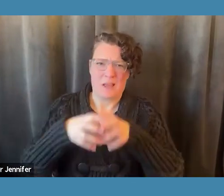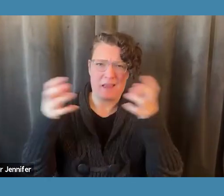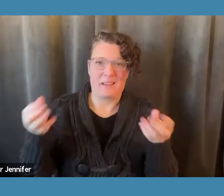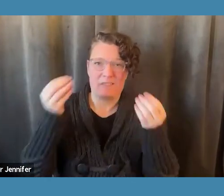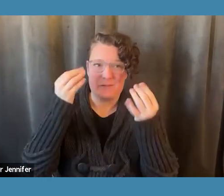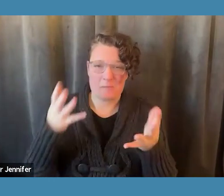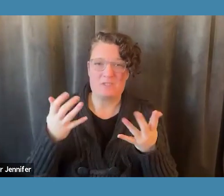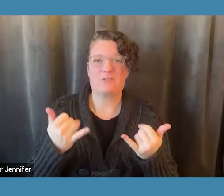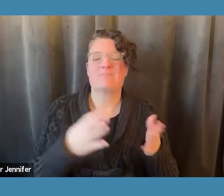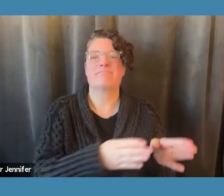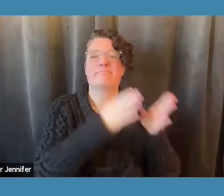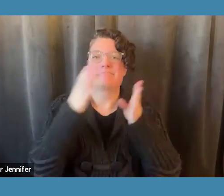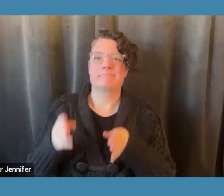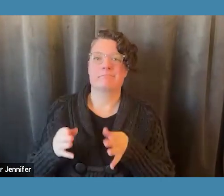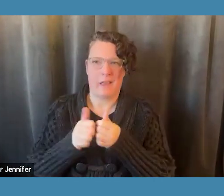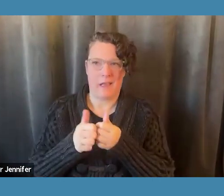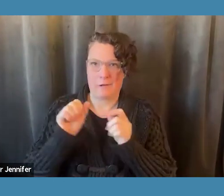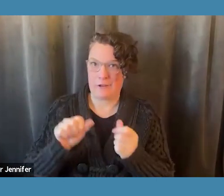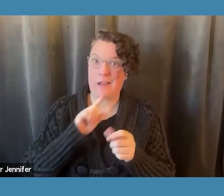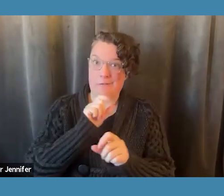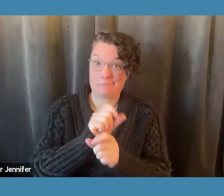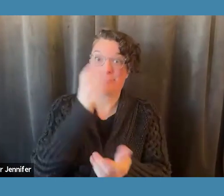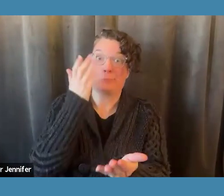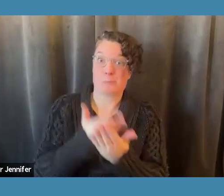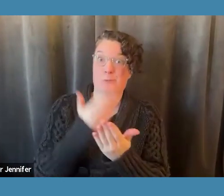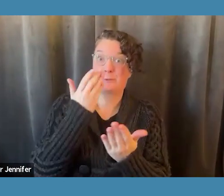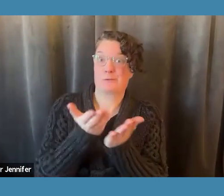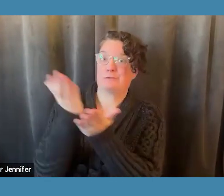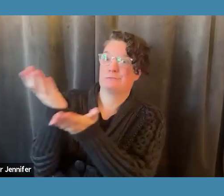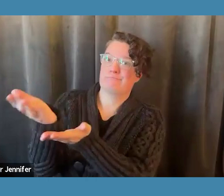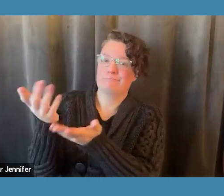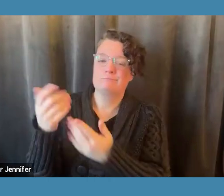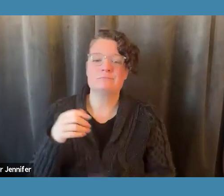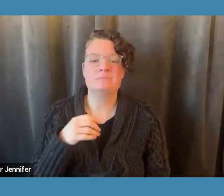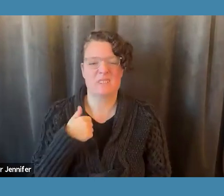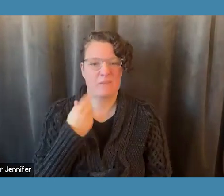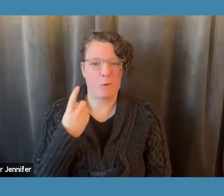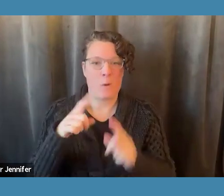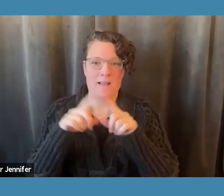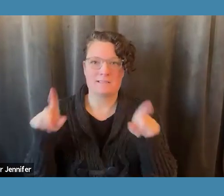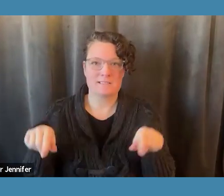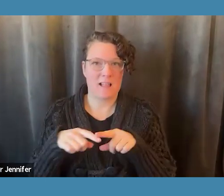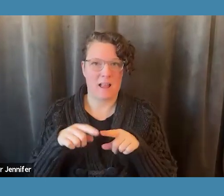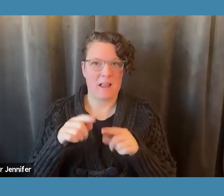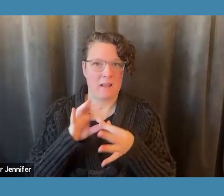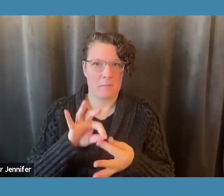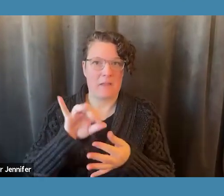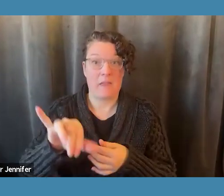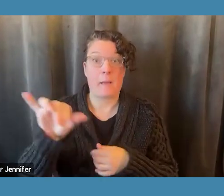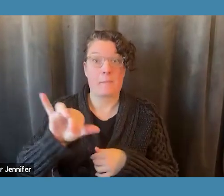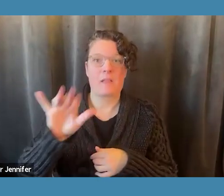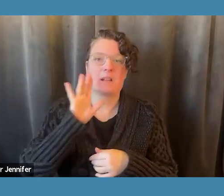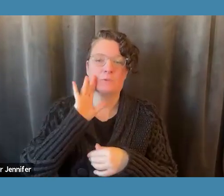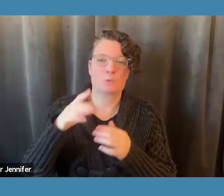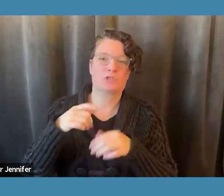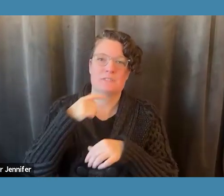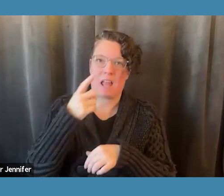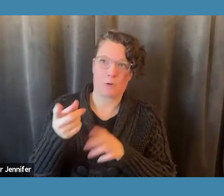like practically. And this, I've got one slide on this, and I'm going to refer you back to some prior work what we have